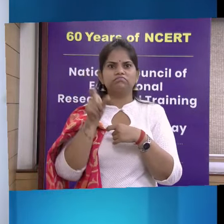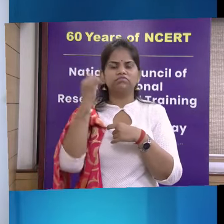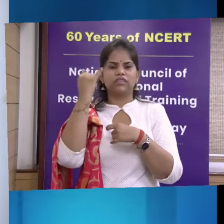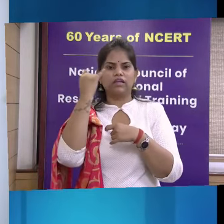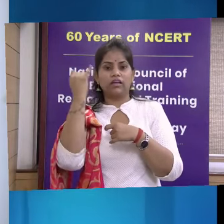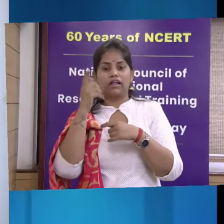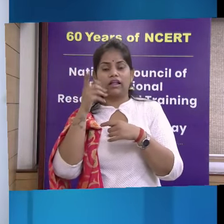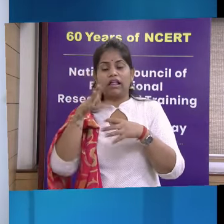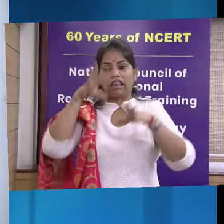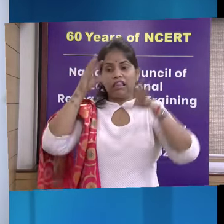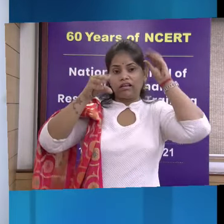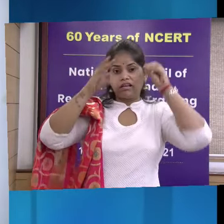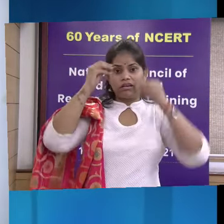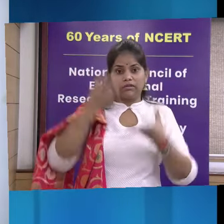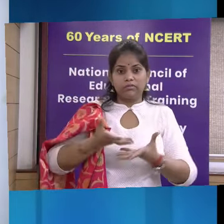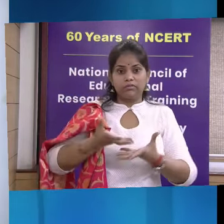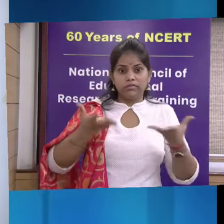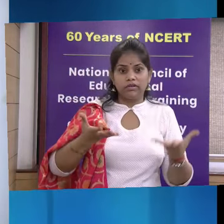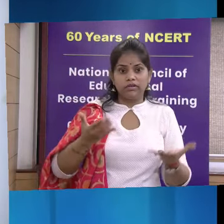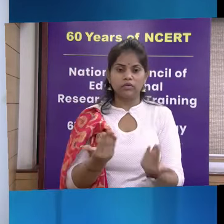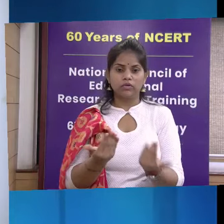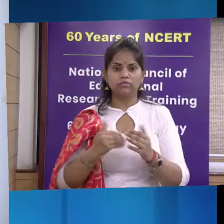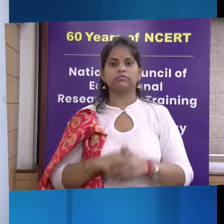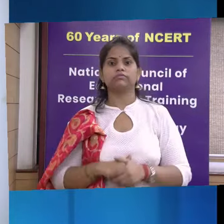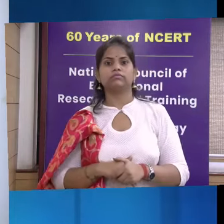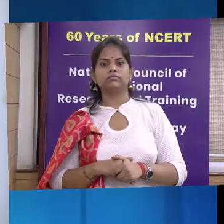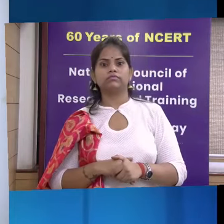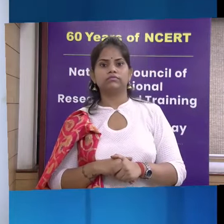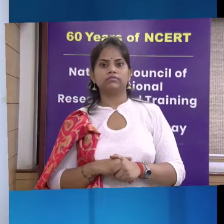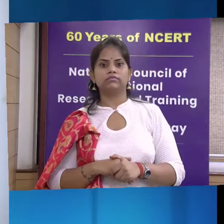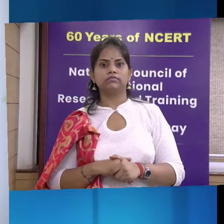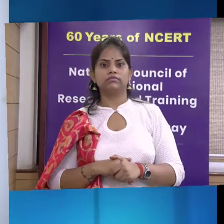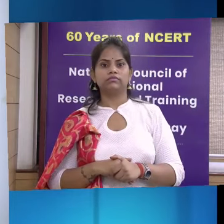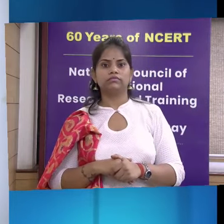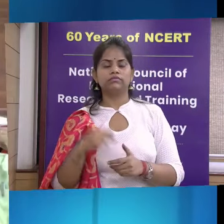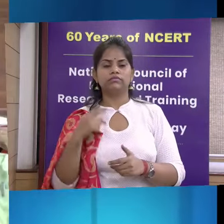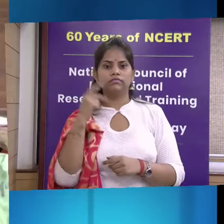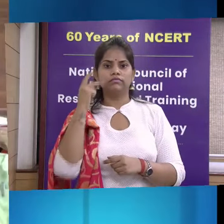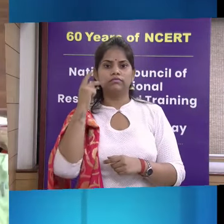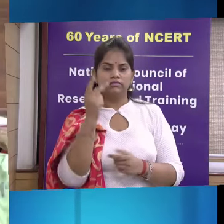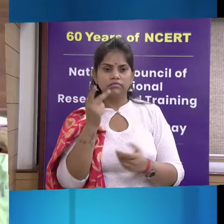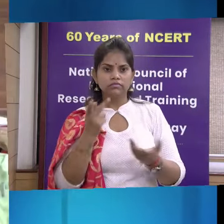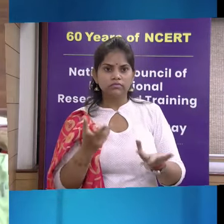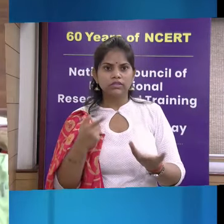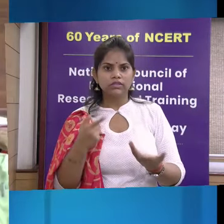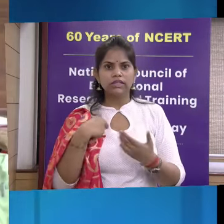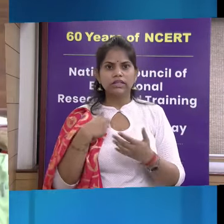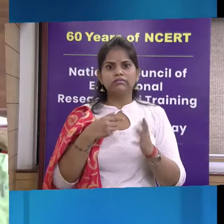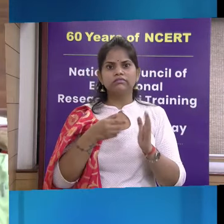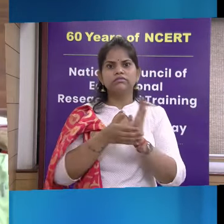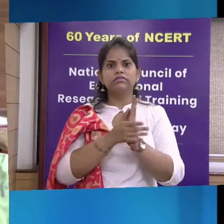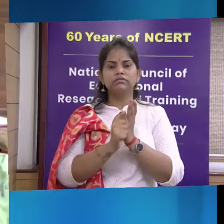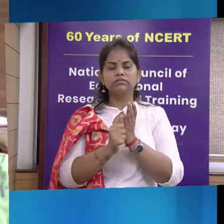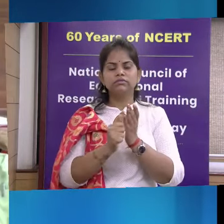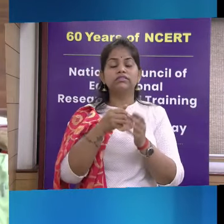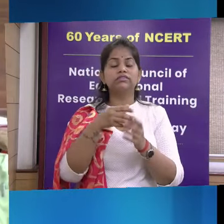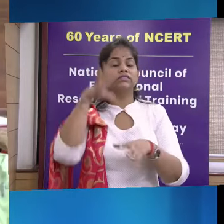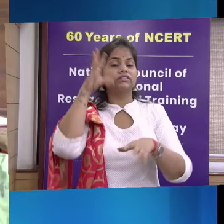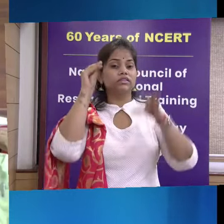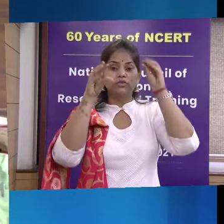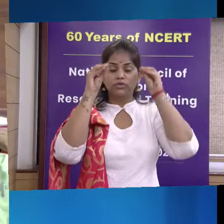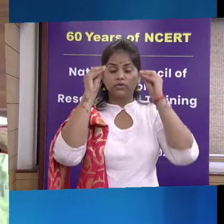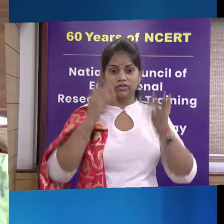learning materials. The other area need to be looked into is parents' education. This is very